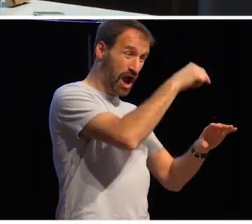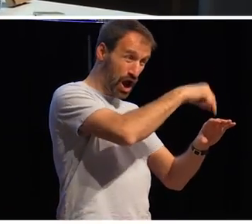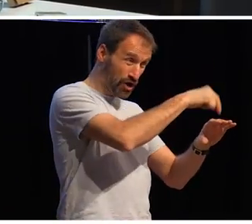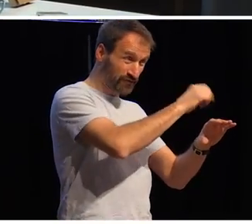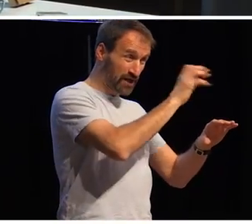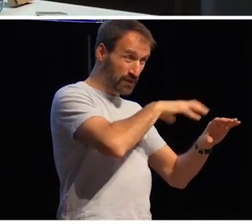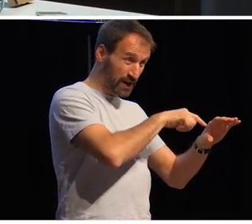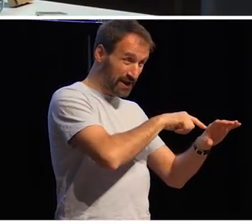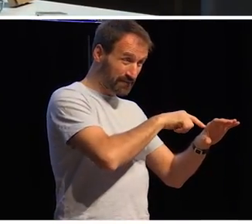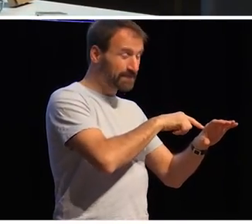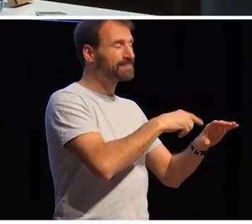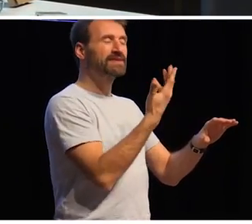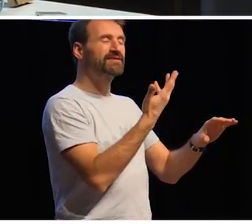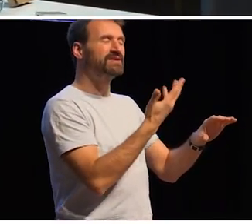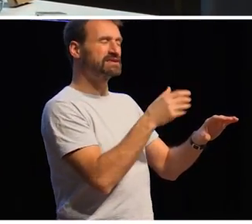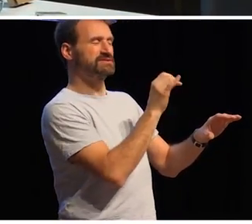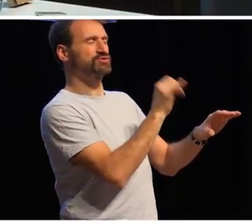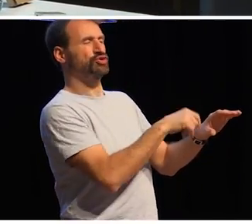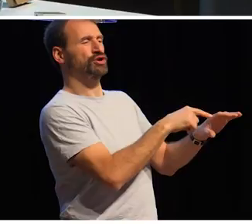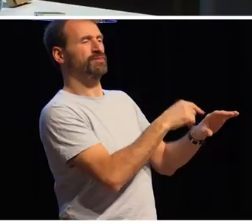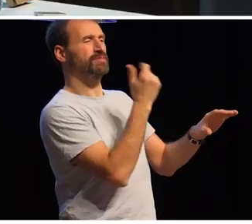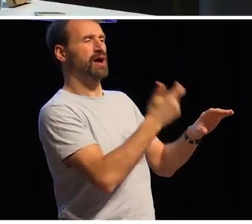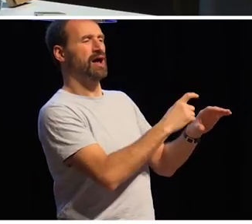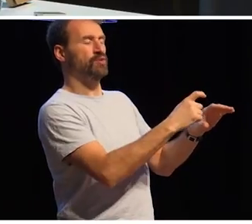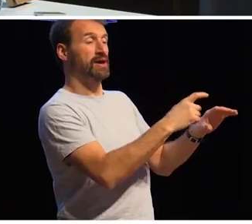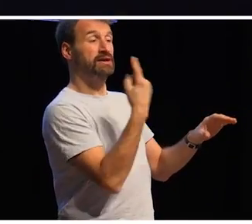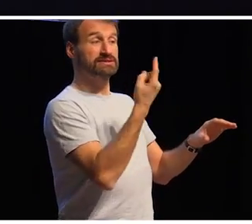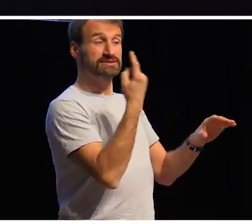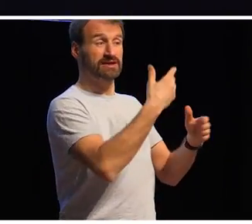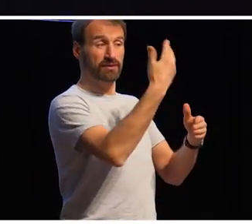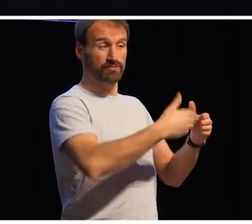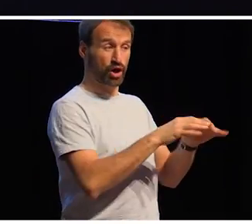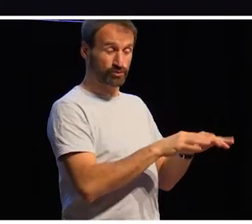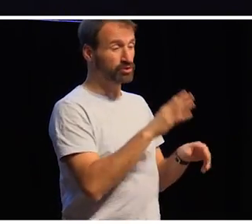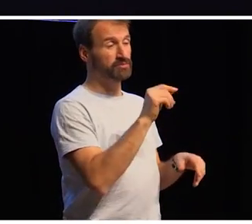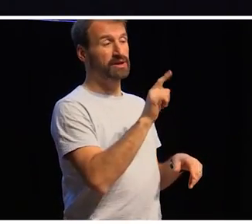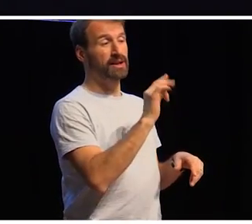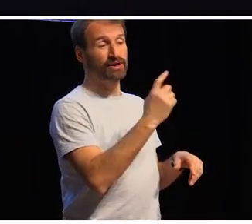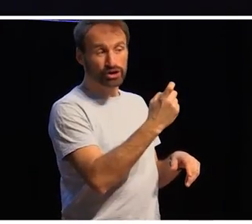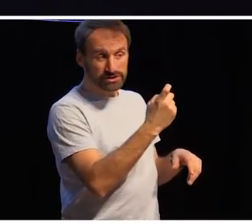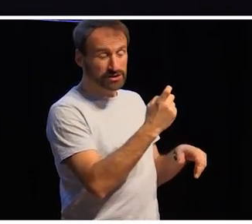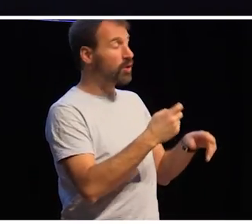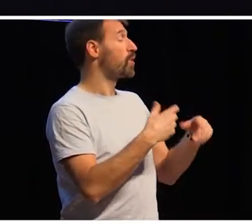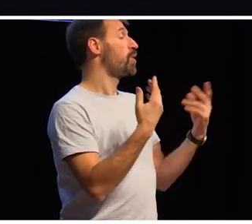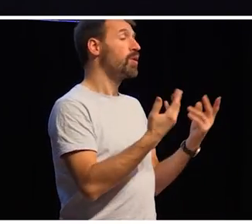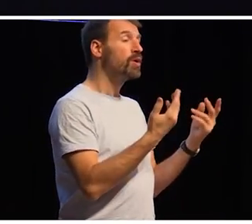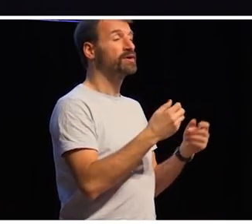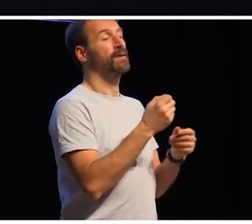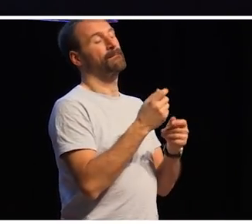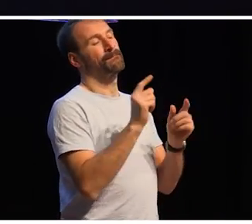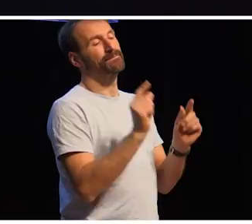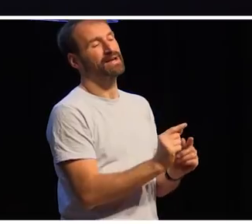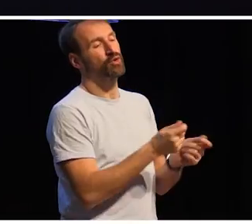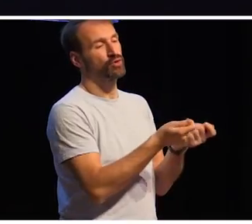hardware, what type of hardware is it? Is it single-board computer running a Linux operating system? Or is it a microcontroller